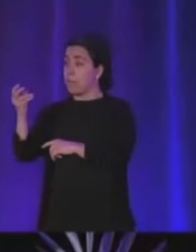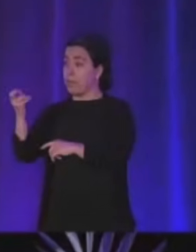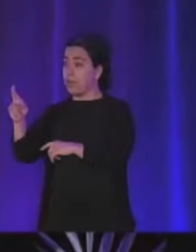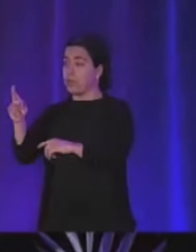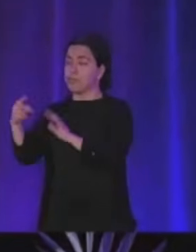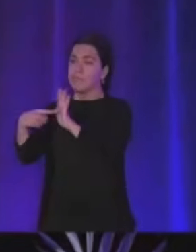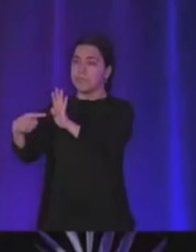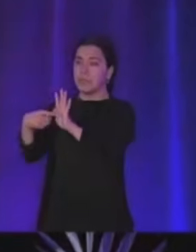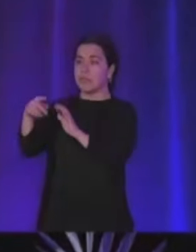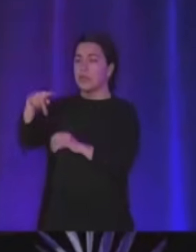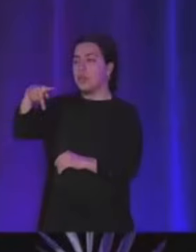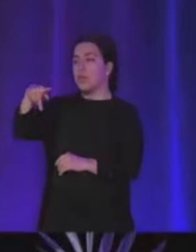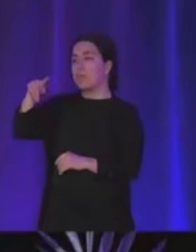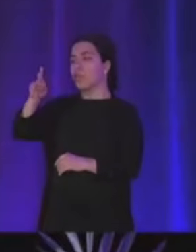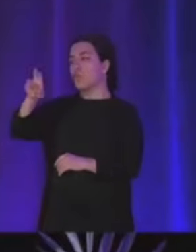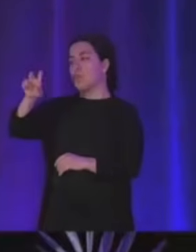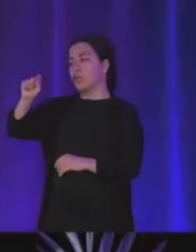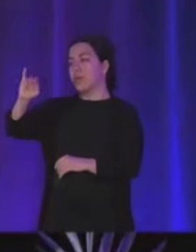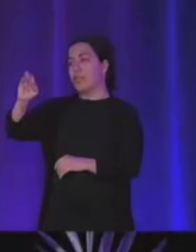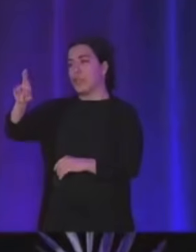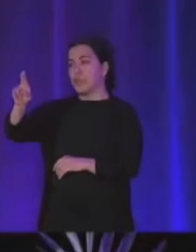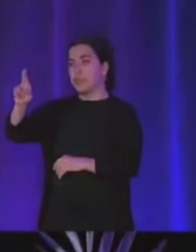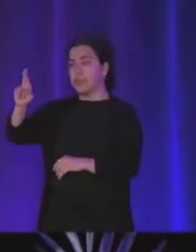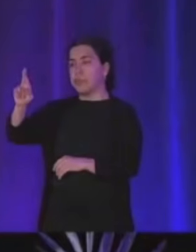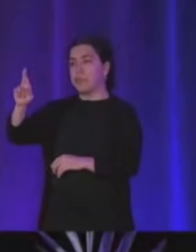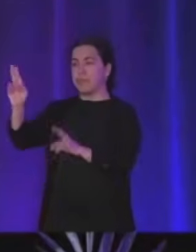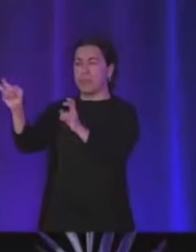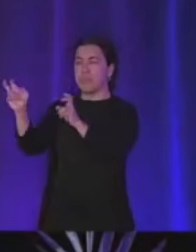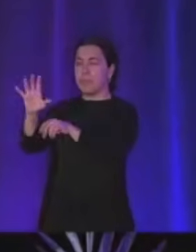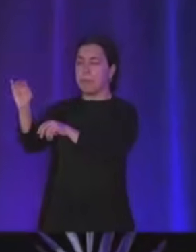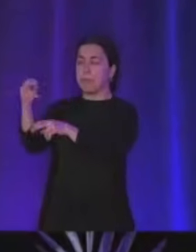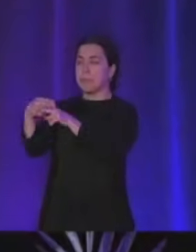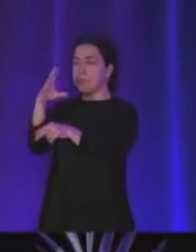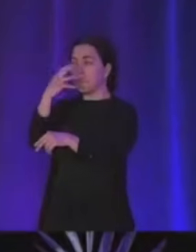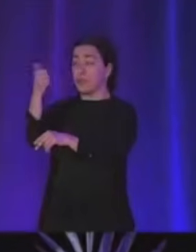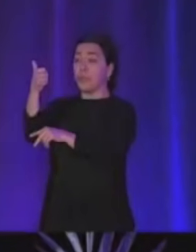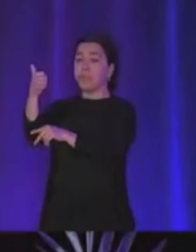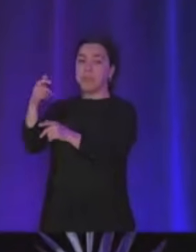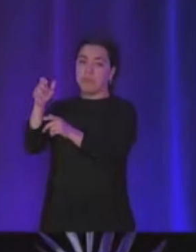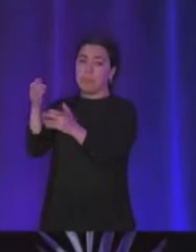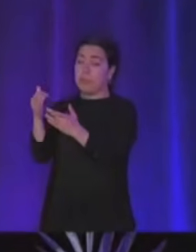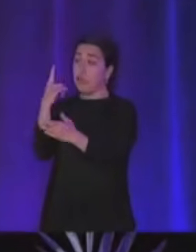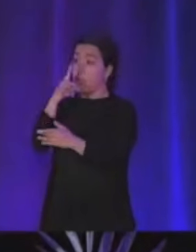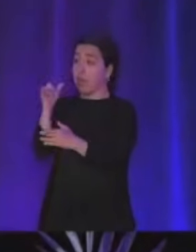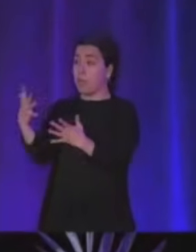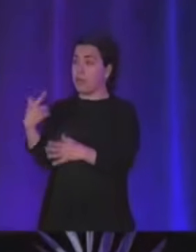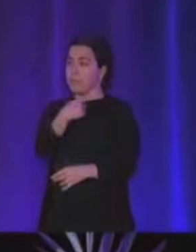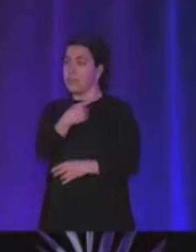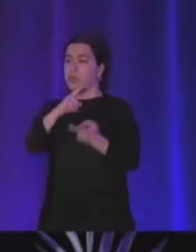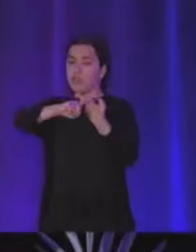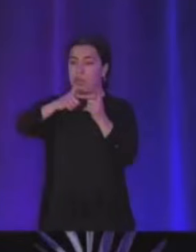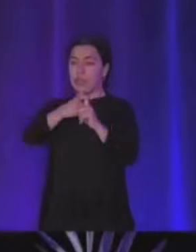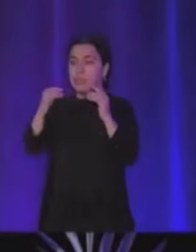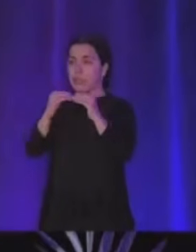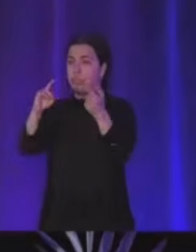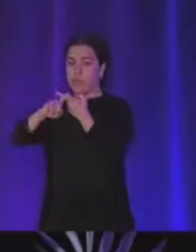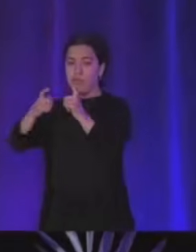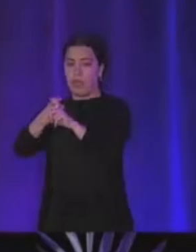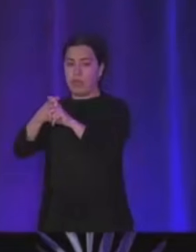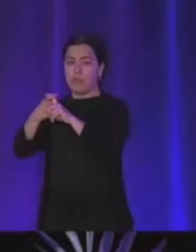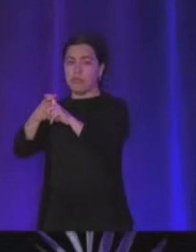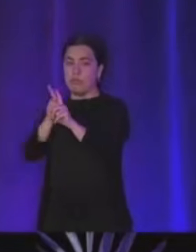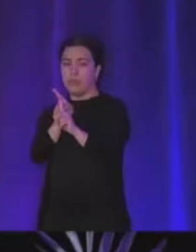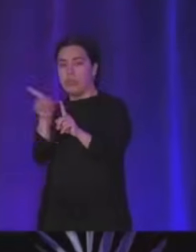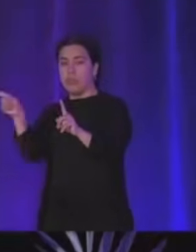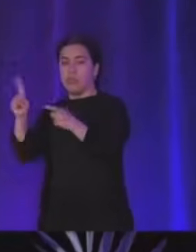get auto-formatted to something like this, friend equals friend or me, but on the same line with correct spacing, maybe a semicolon